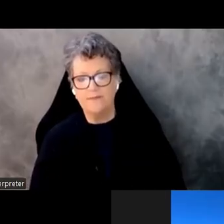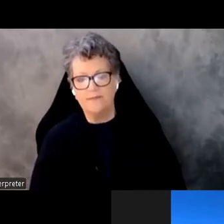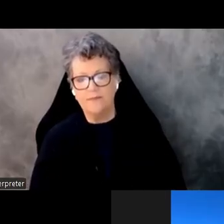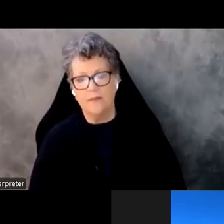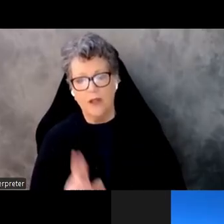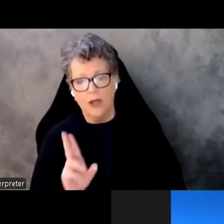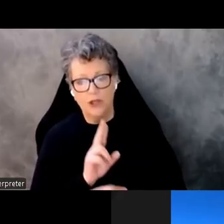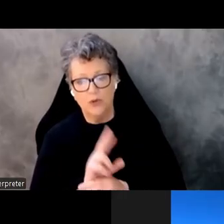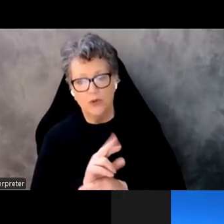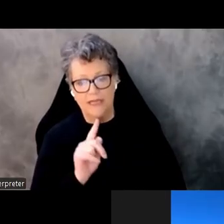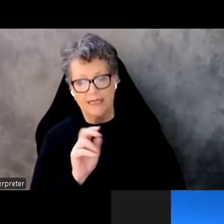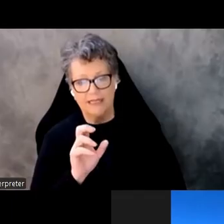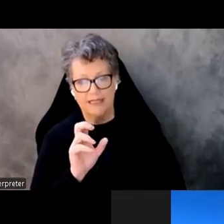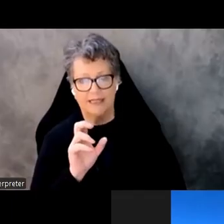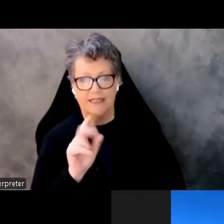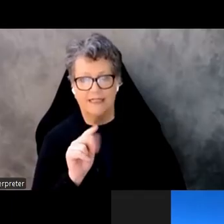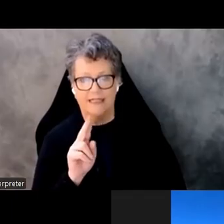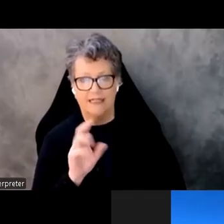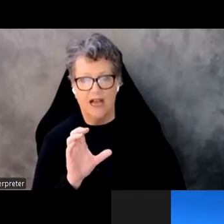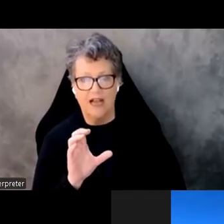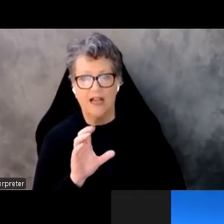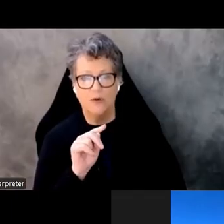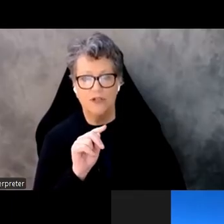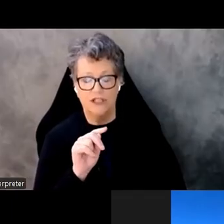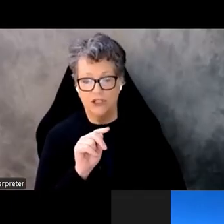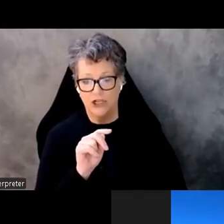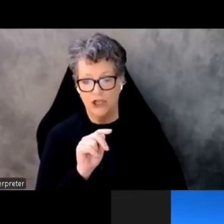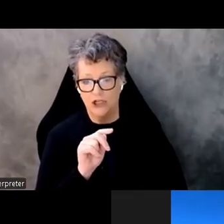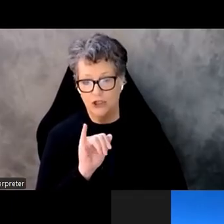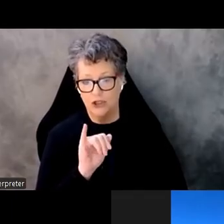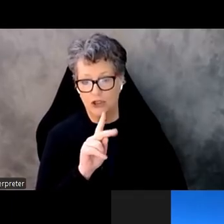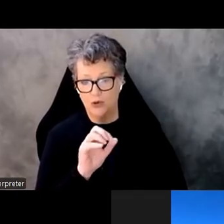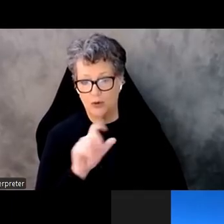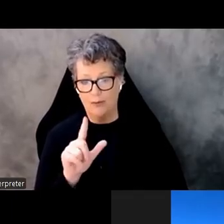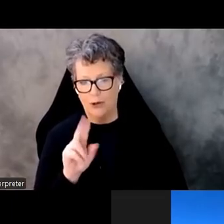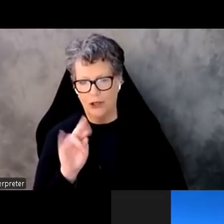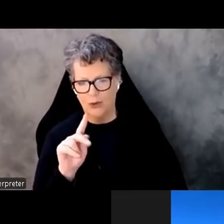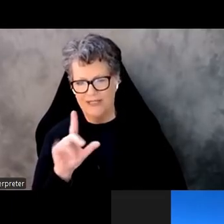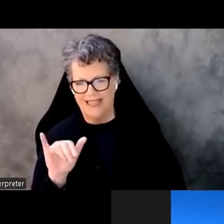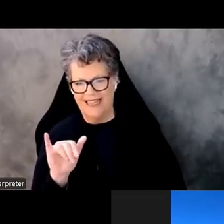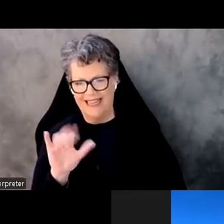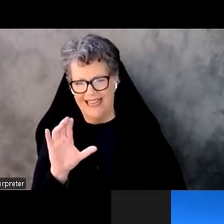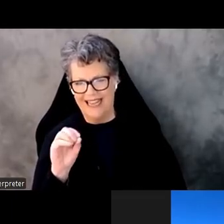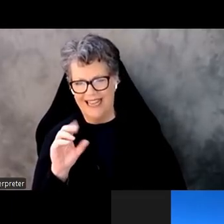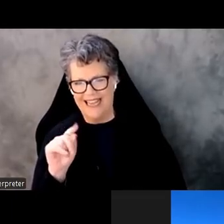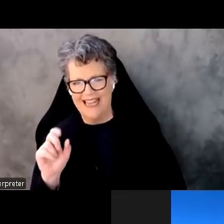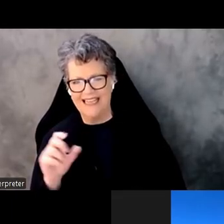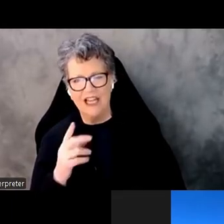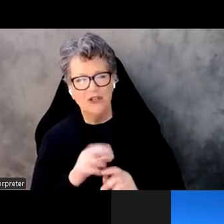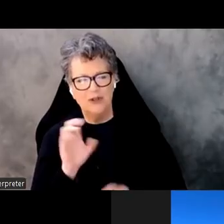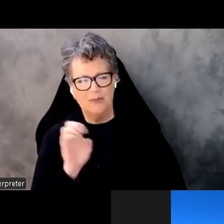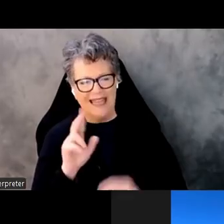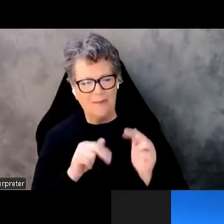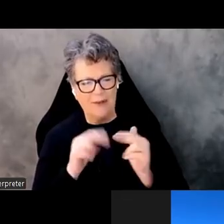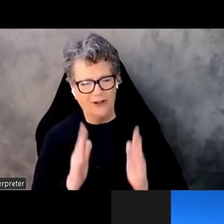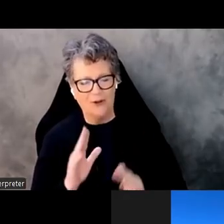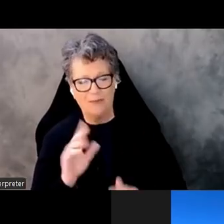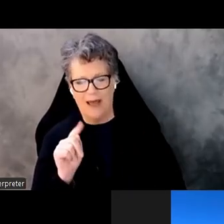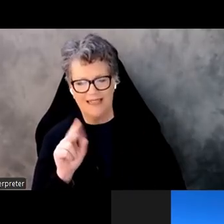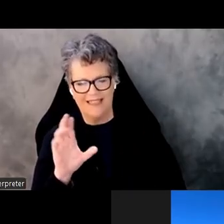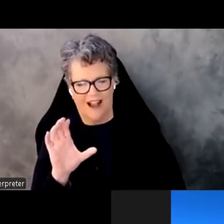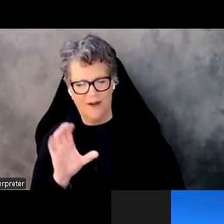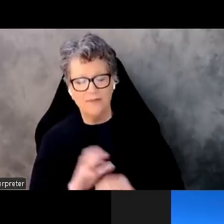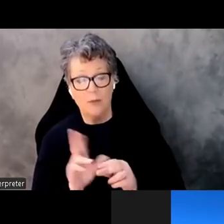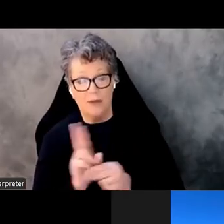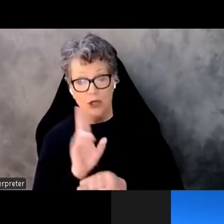TUC, which is Trimble Utility Connect, I believe it is. It's changed. It used to be eBuilder. And we have been utilizing